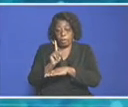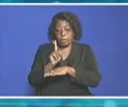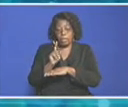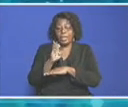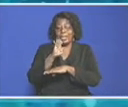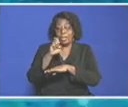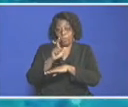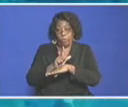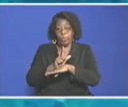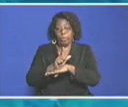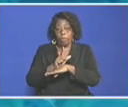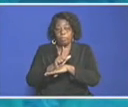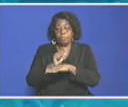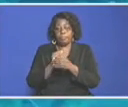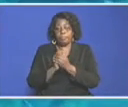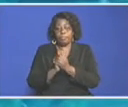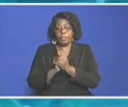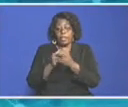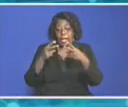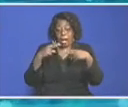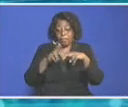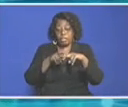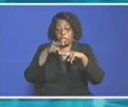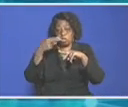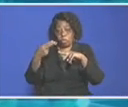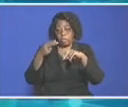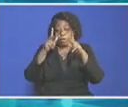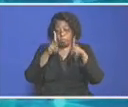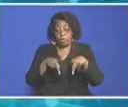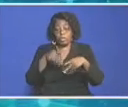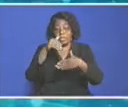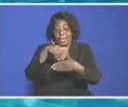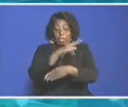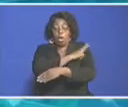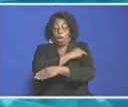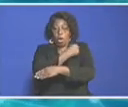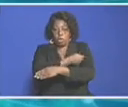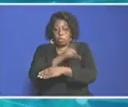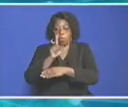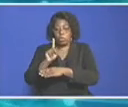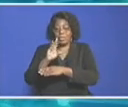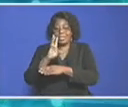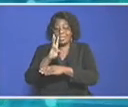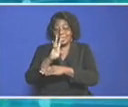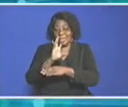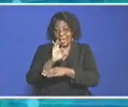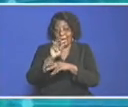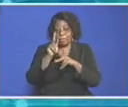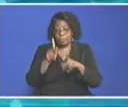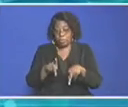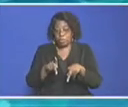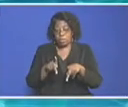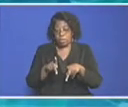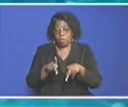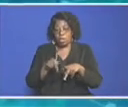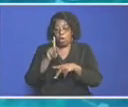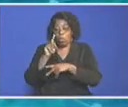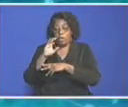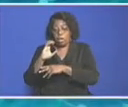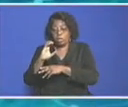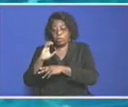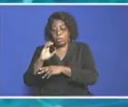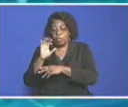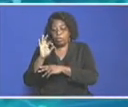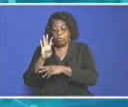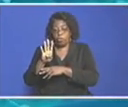on Eleuthera. There's a slight decrease in hospitalizations, with 169 people in hospital, 147 moderately